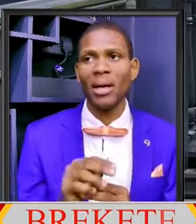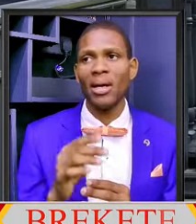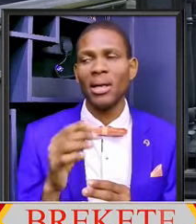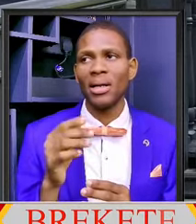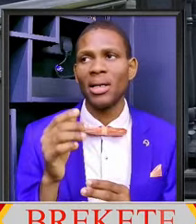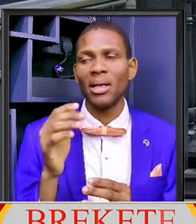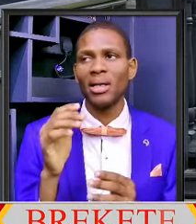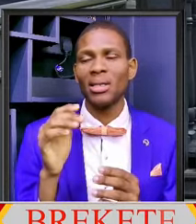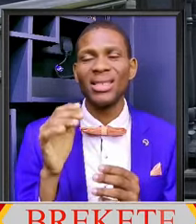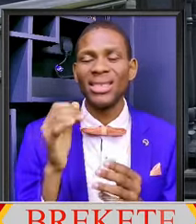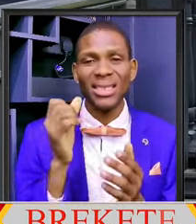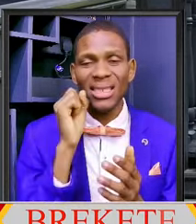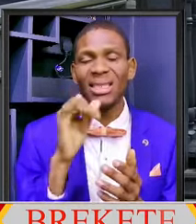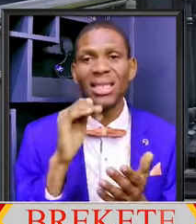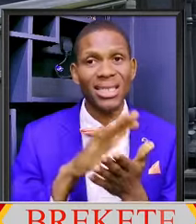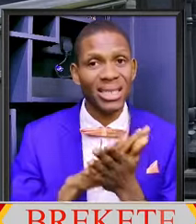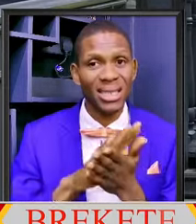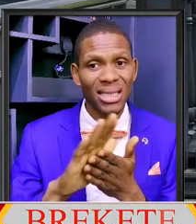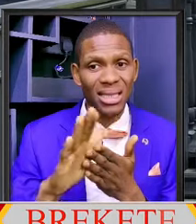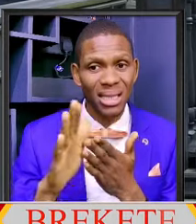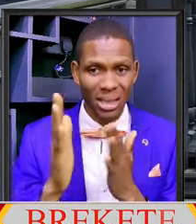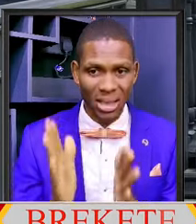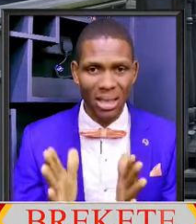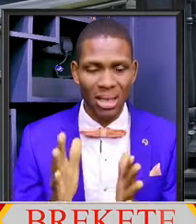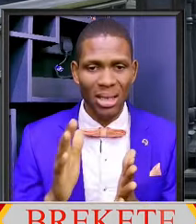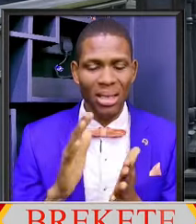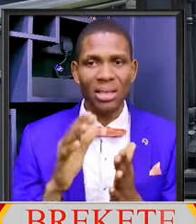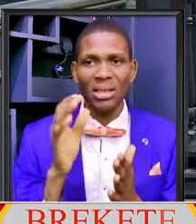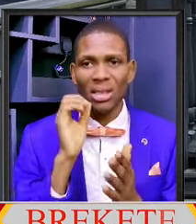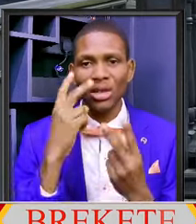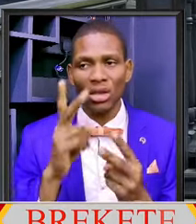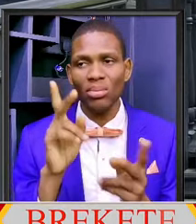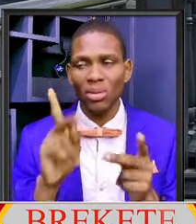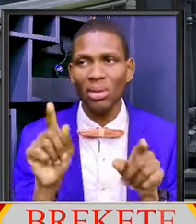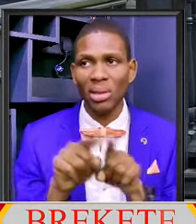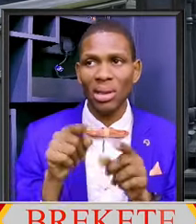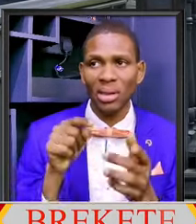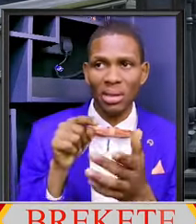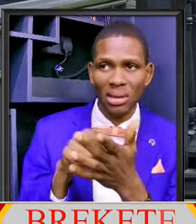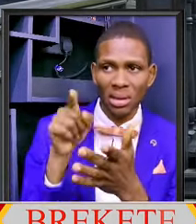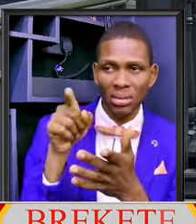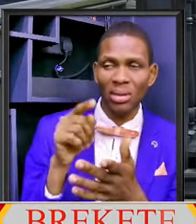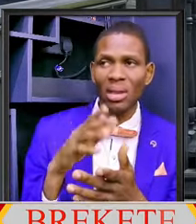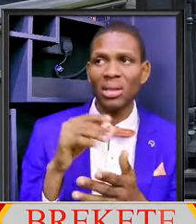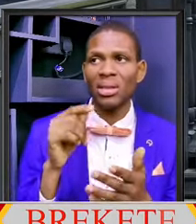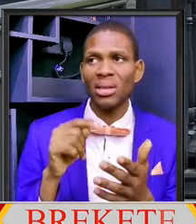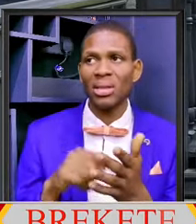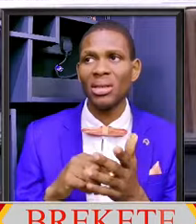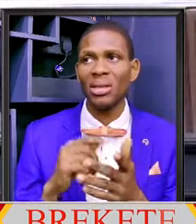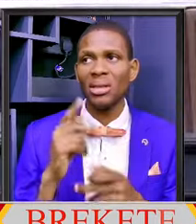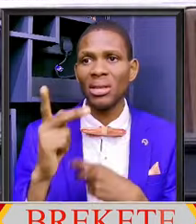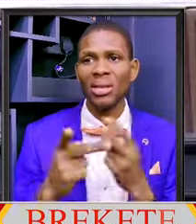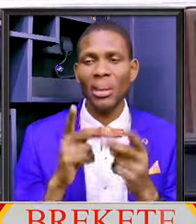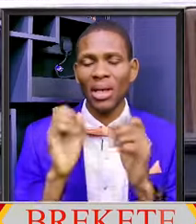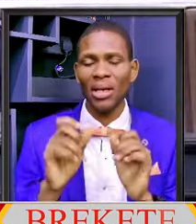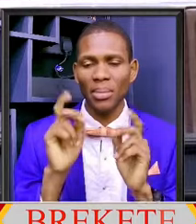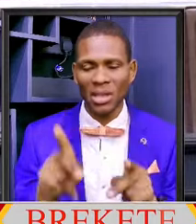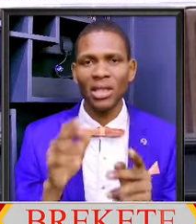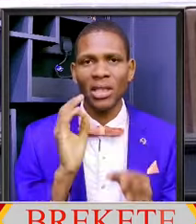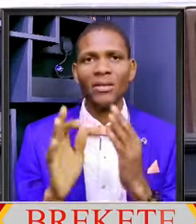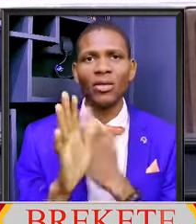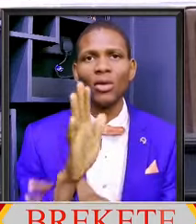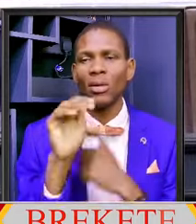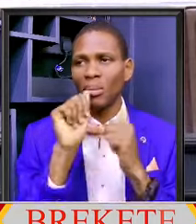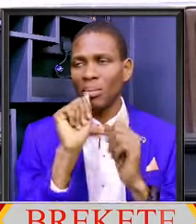we reach. Now cleaner. Now you see people like this. So this kind of person now, if God come bless her.